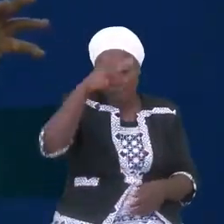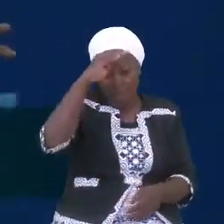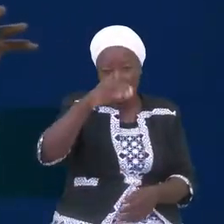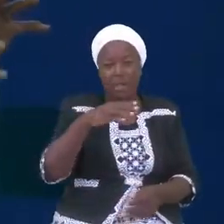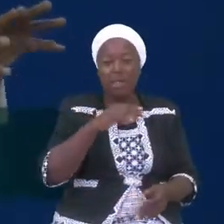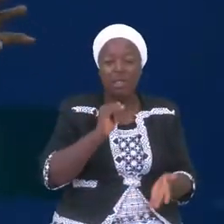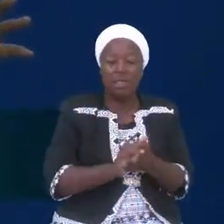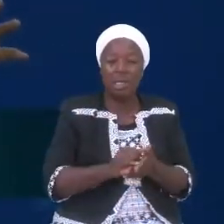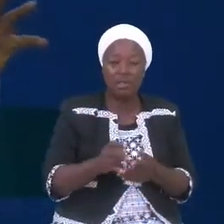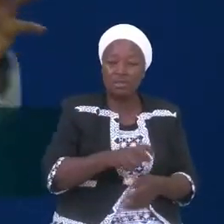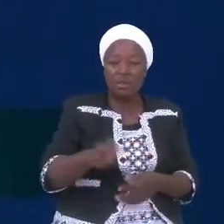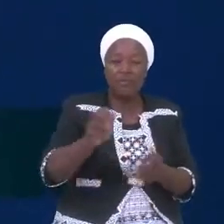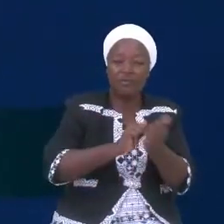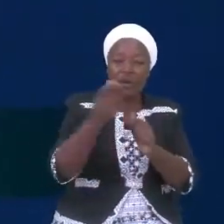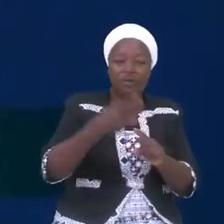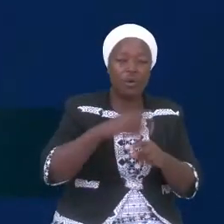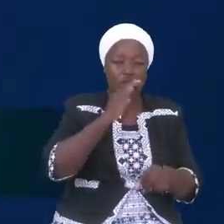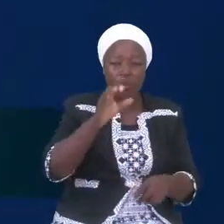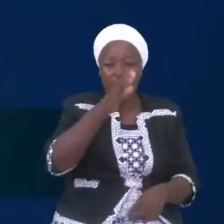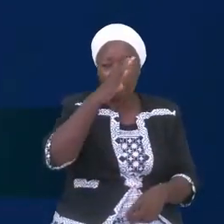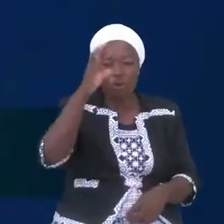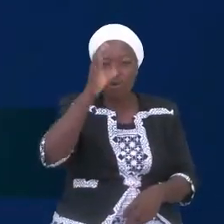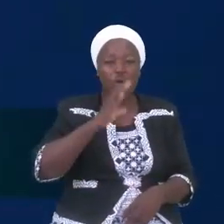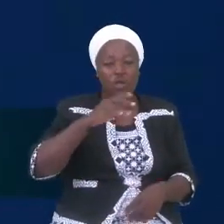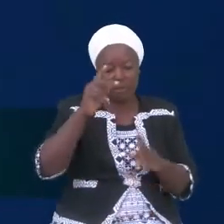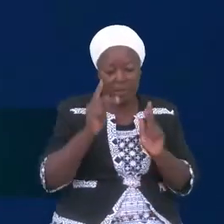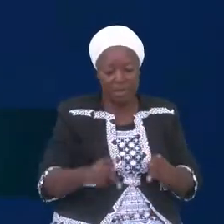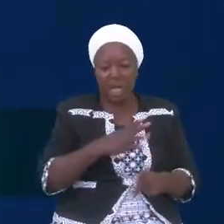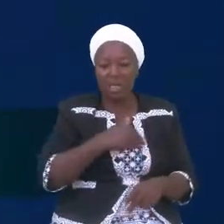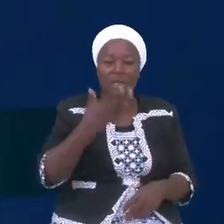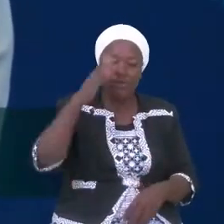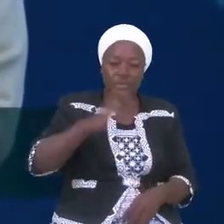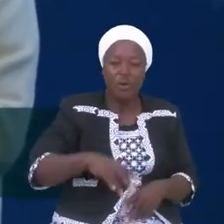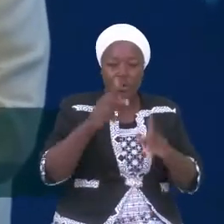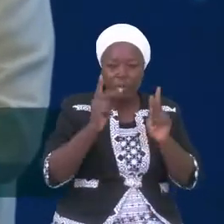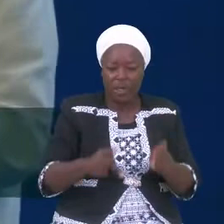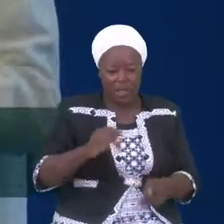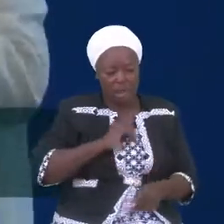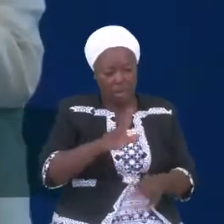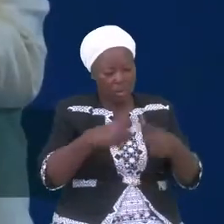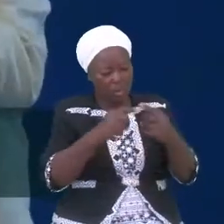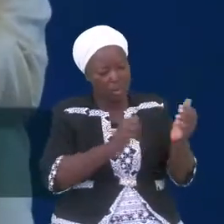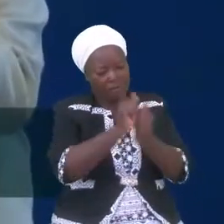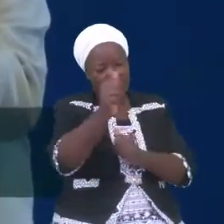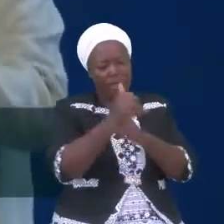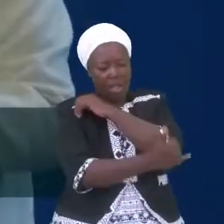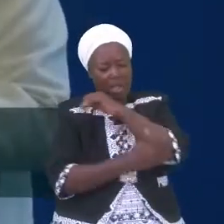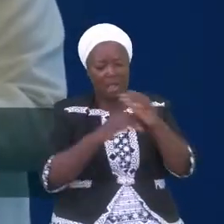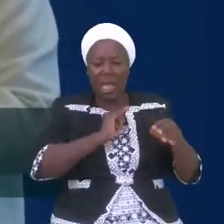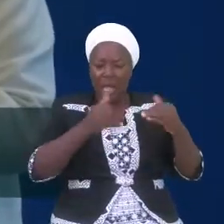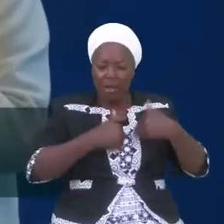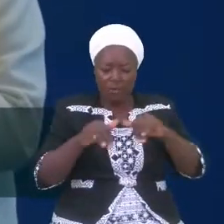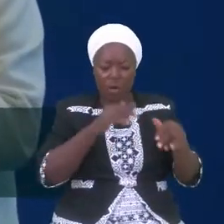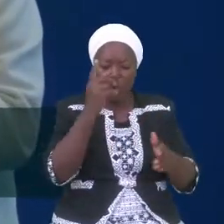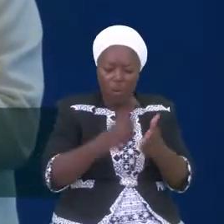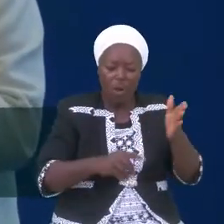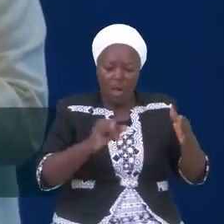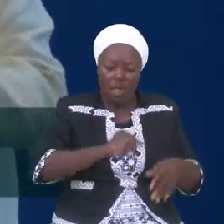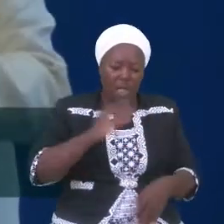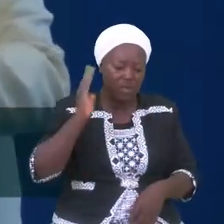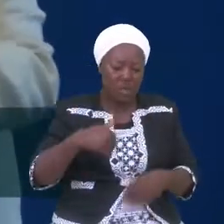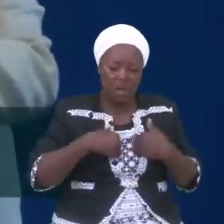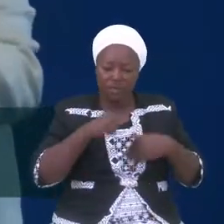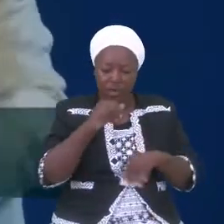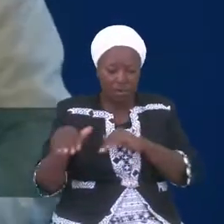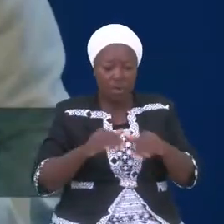arise. This is the prodigal evil person. I've gone into the far country. I've done what I shouldn't have done.